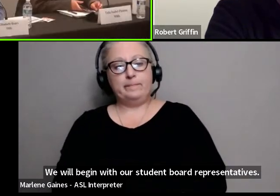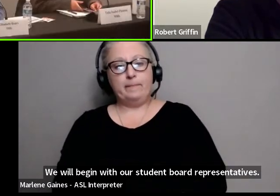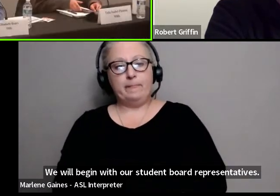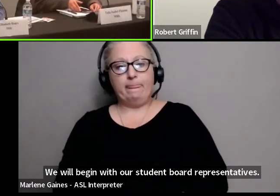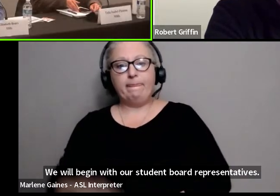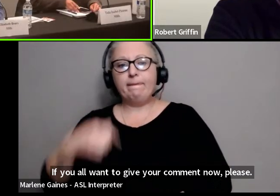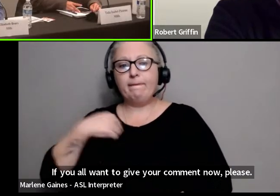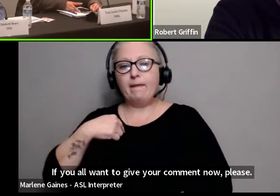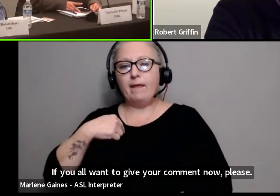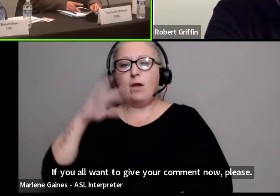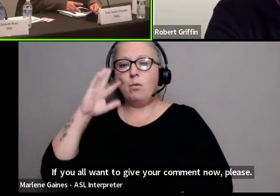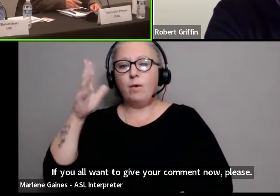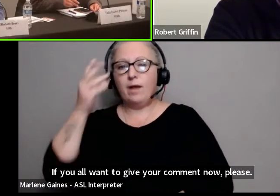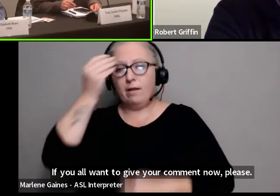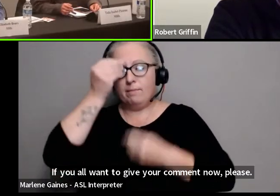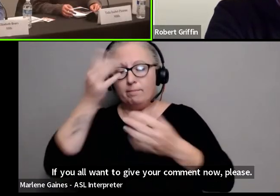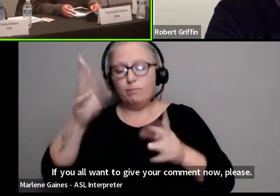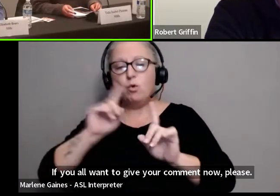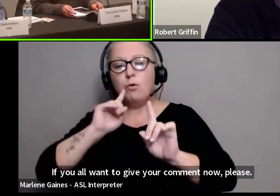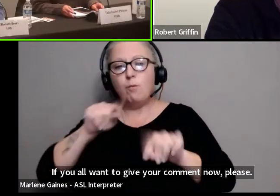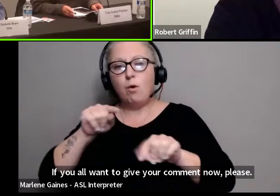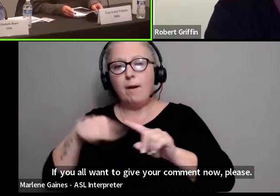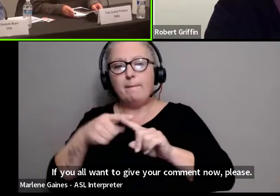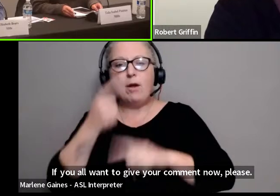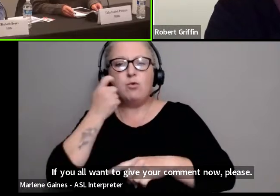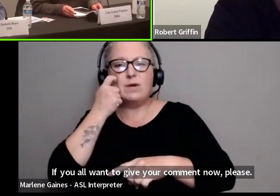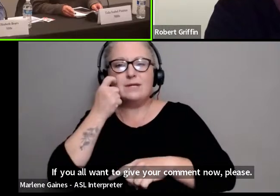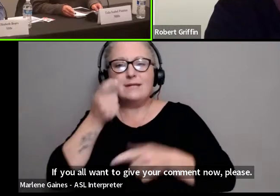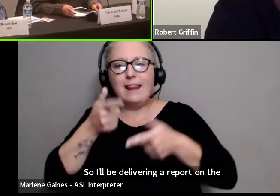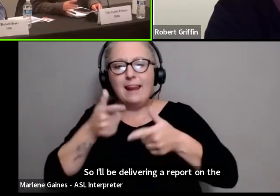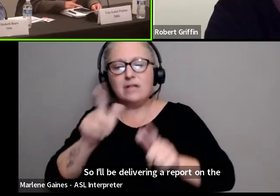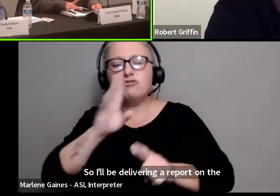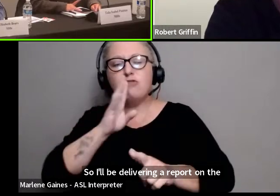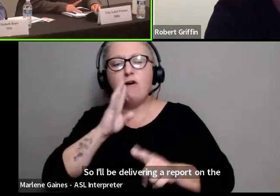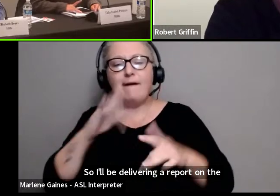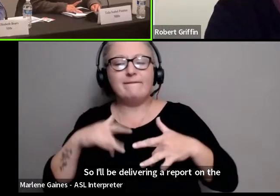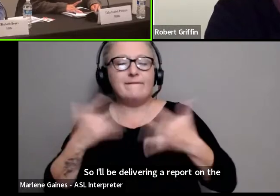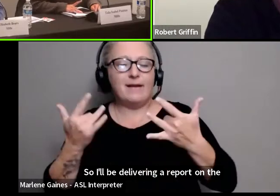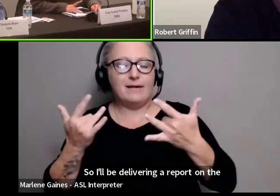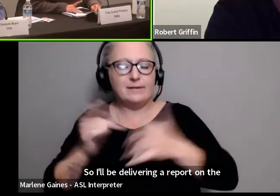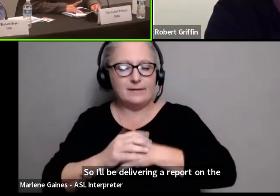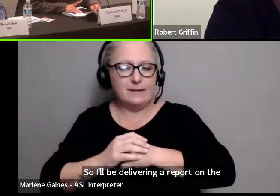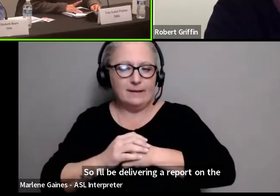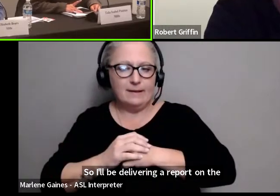So I'll be delivering a report on the recent Let's Talk event. So